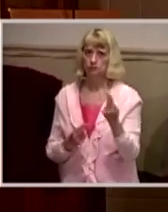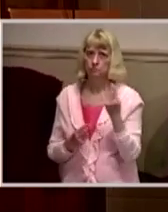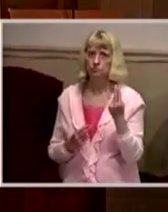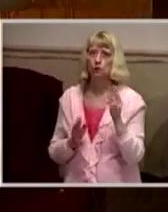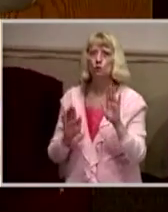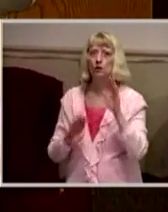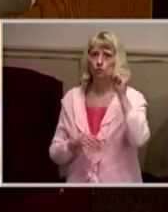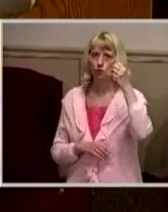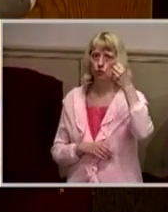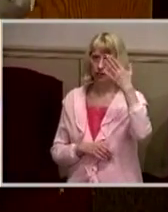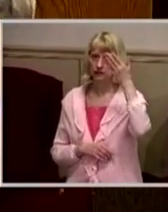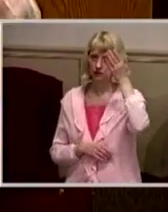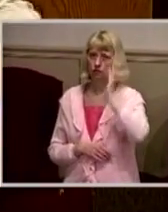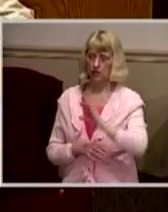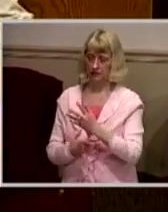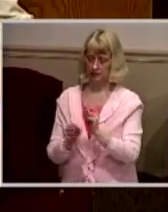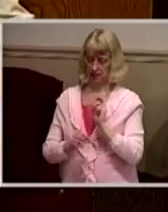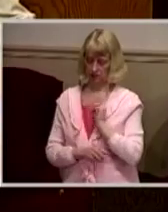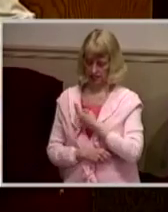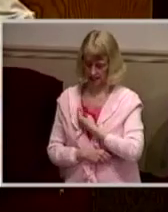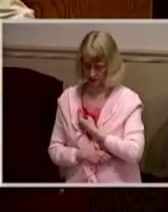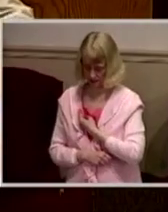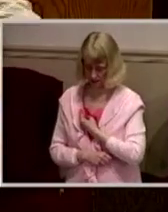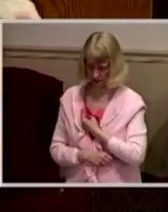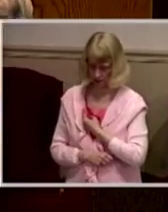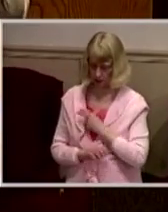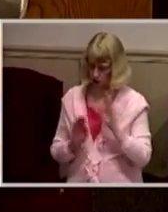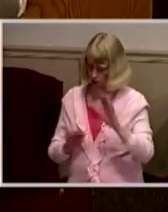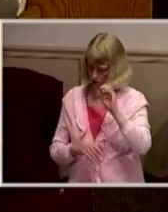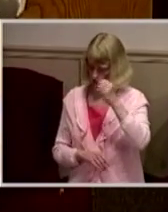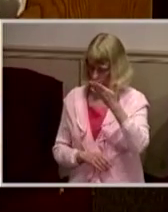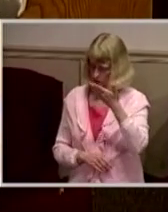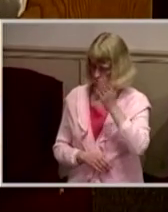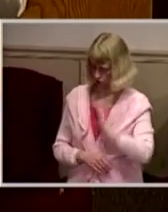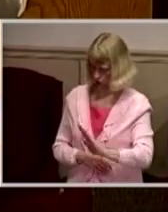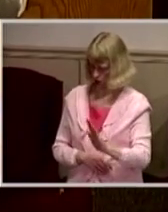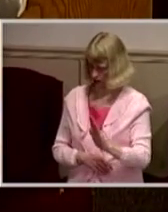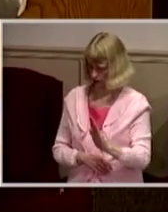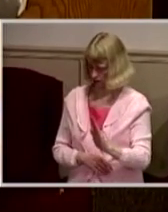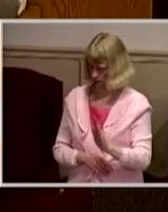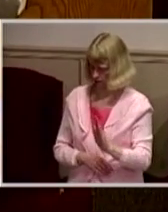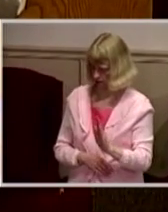of God that has saved us. It's the wonderful grace of God